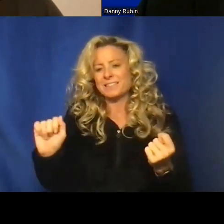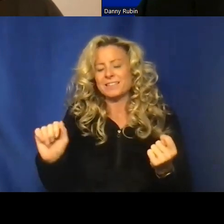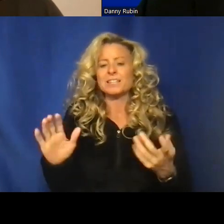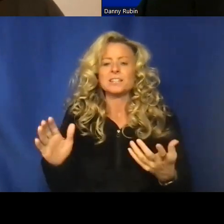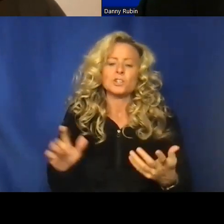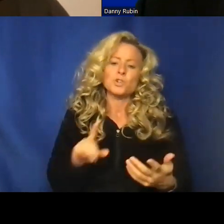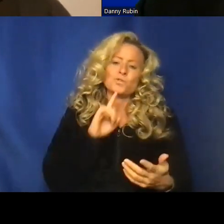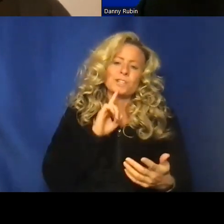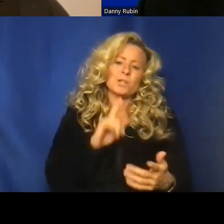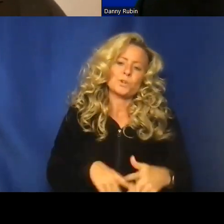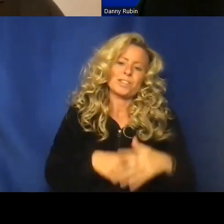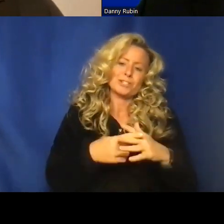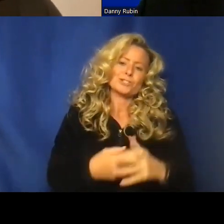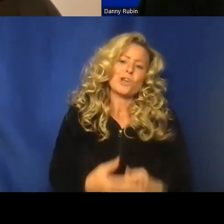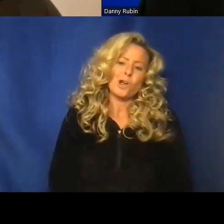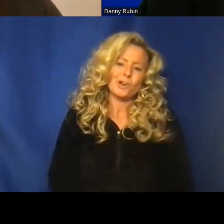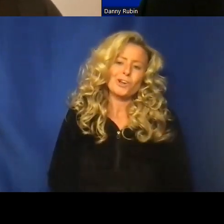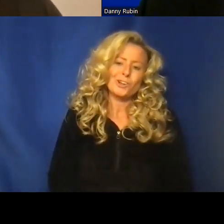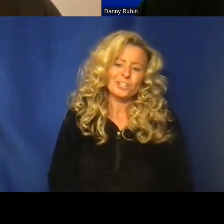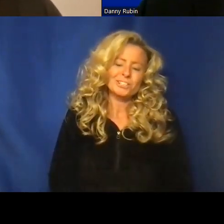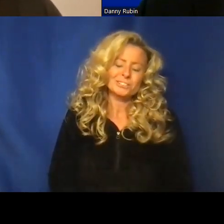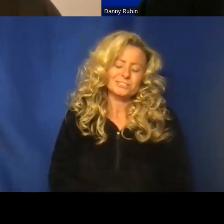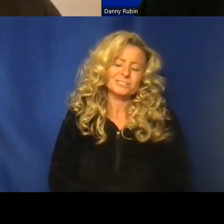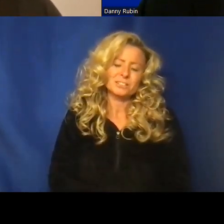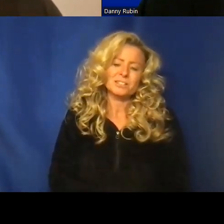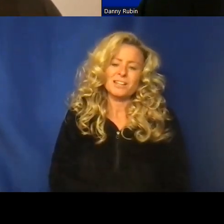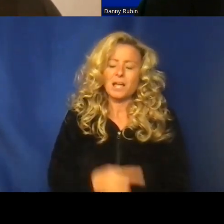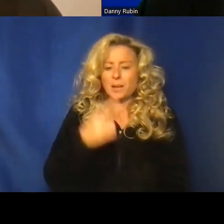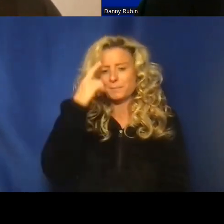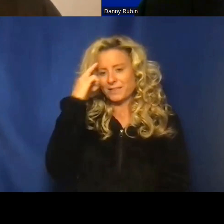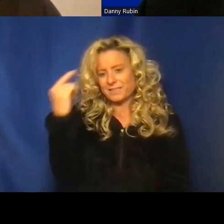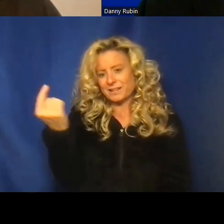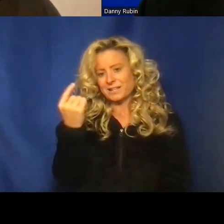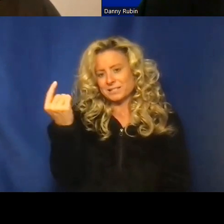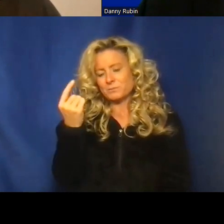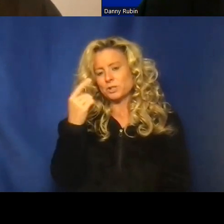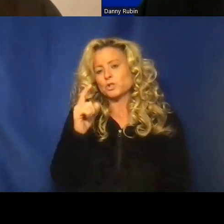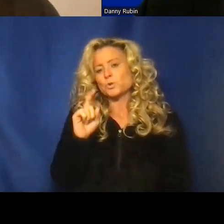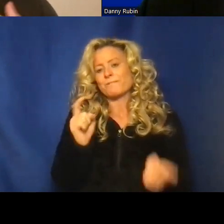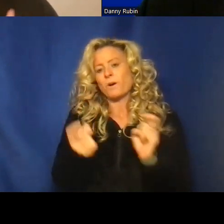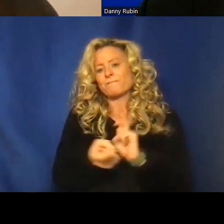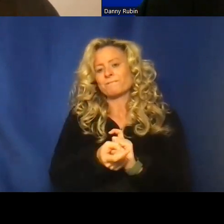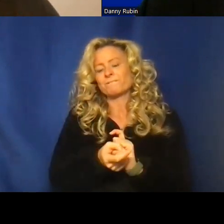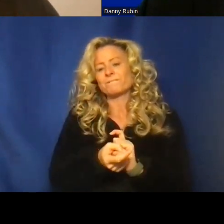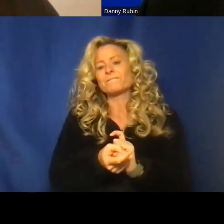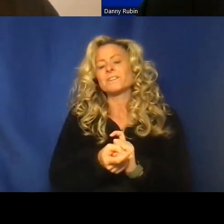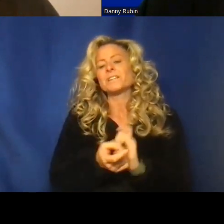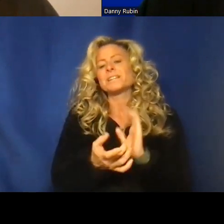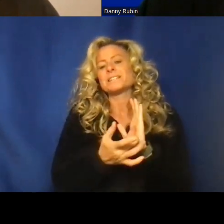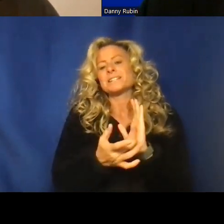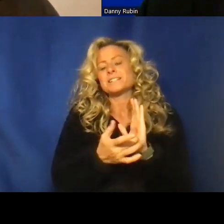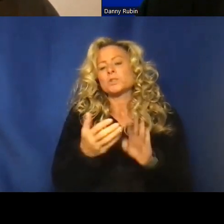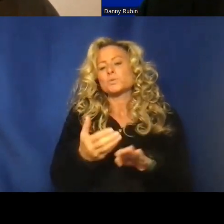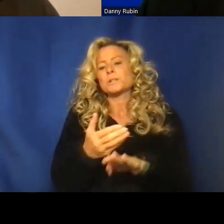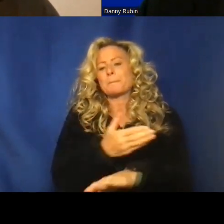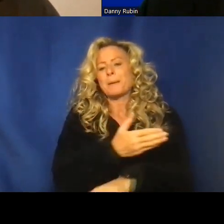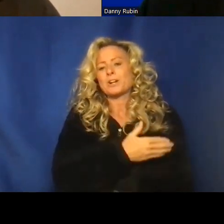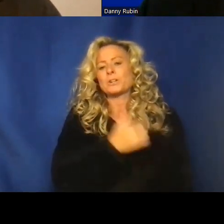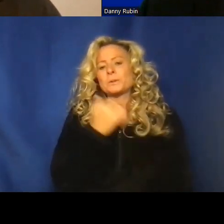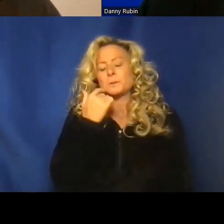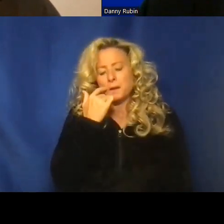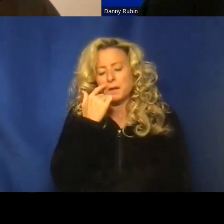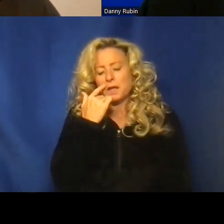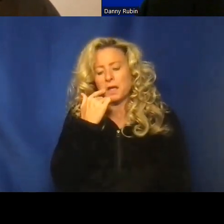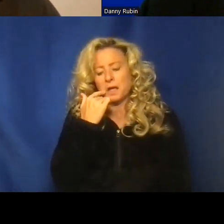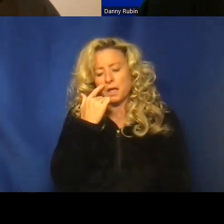we're very early on, but I think it's something that's going to continue to evolve, because technology is going to get better, and because people are